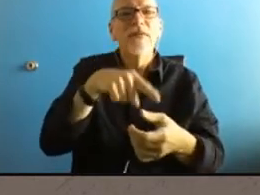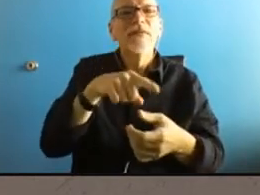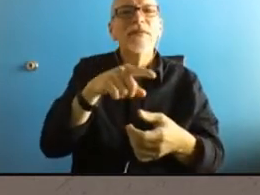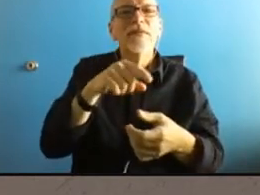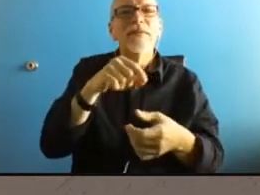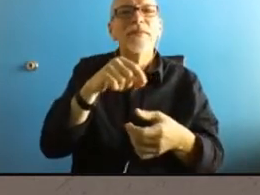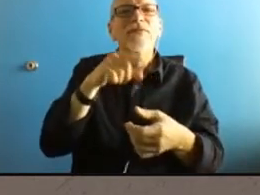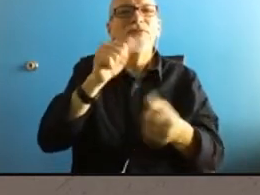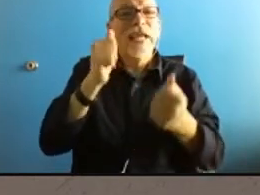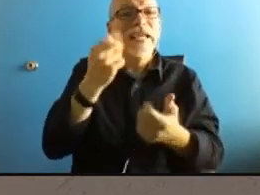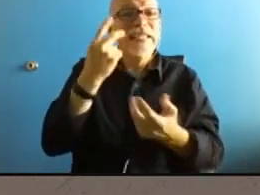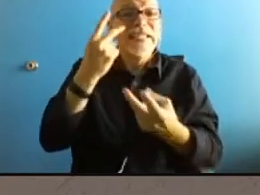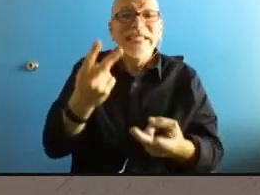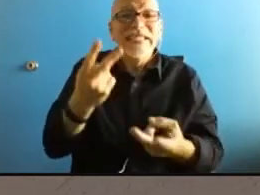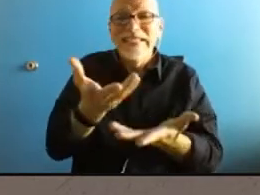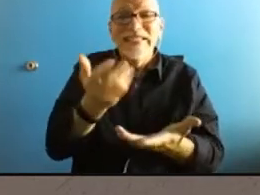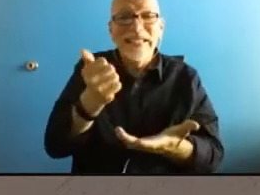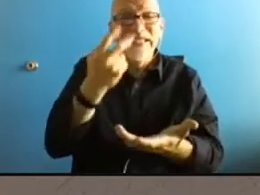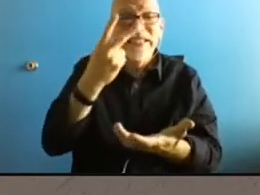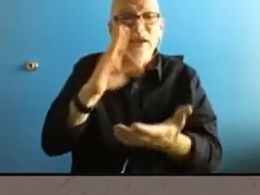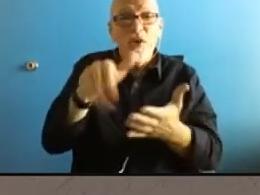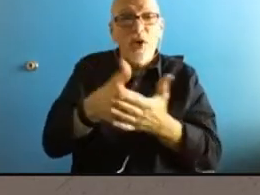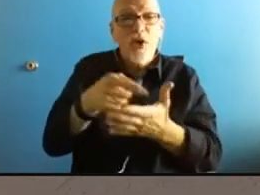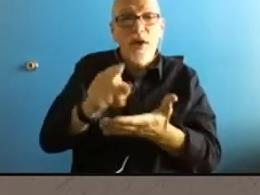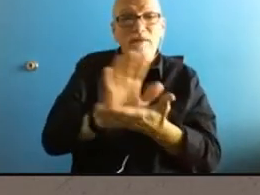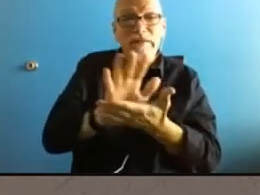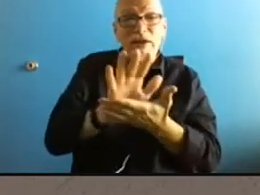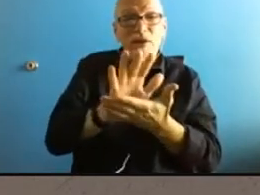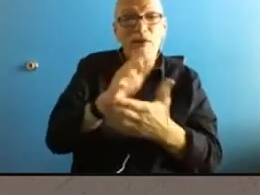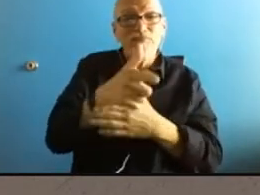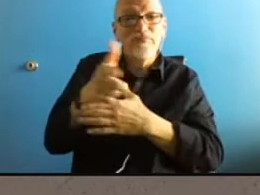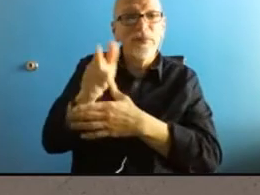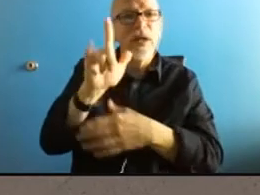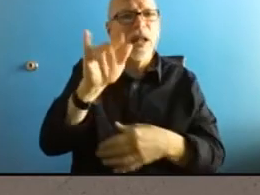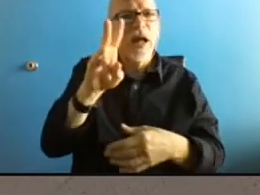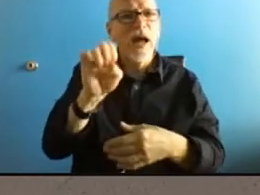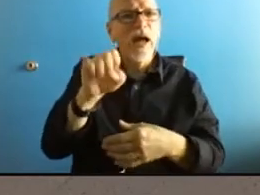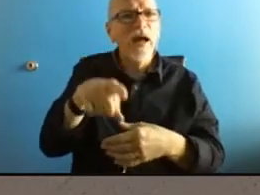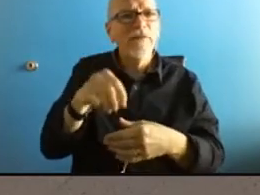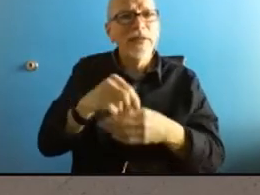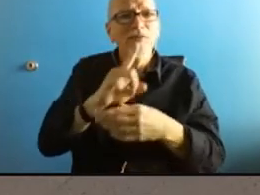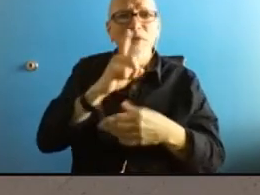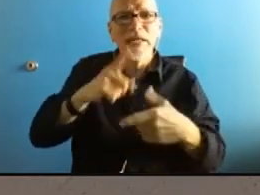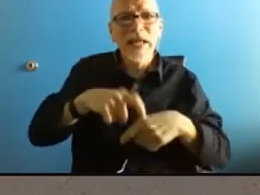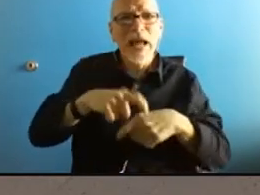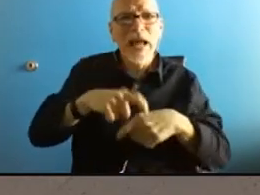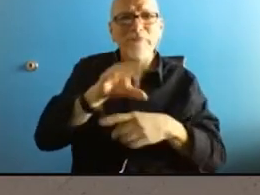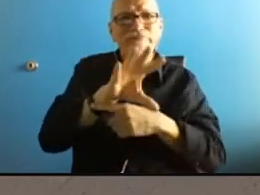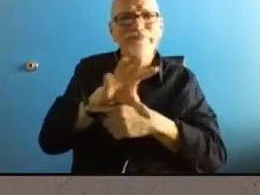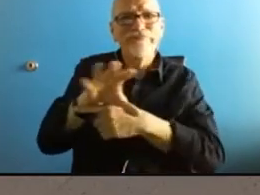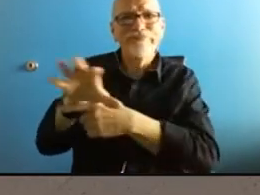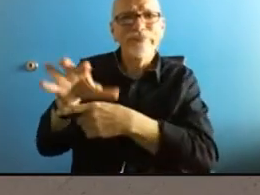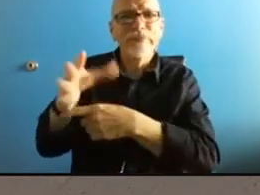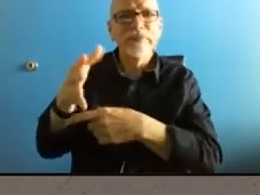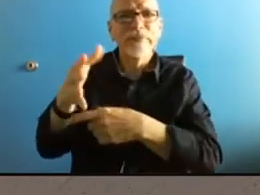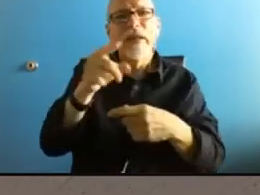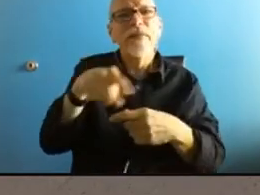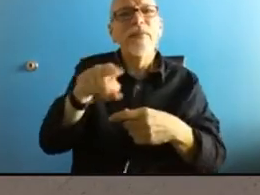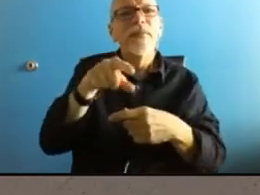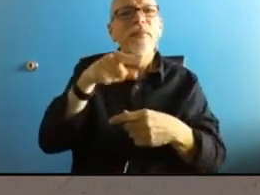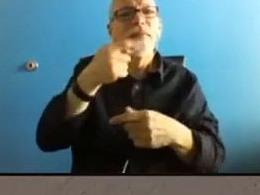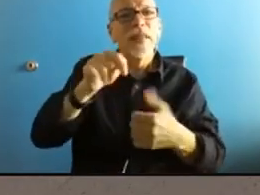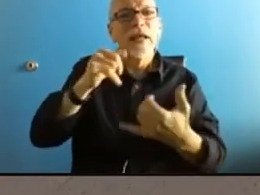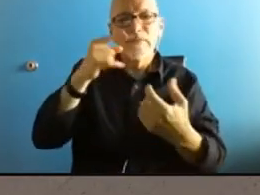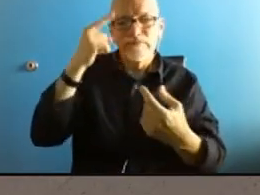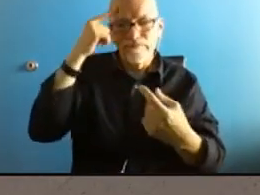you can see, I mean, all this video footage was live in real time, and they're problem solving on